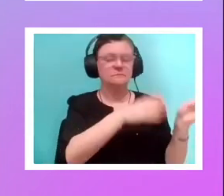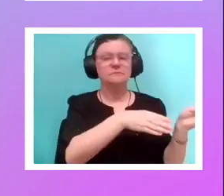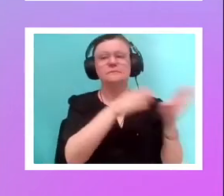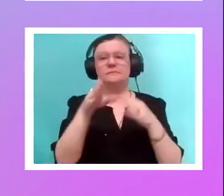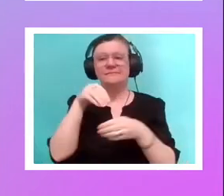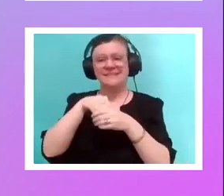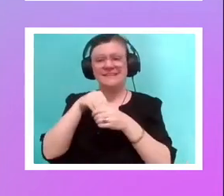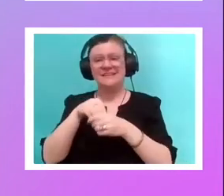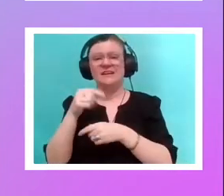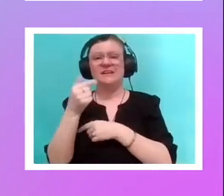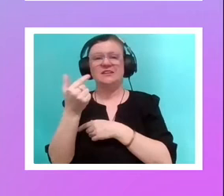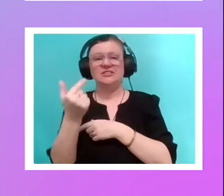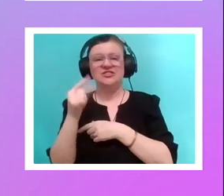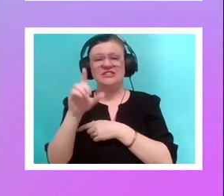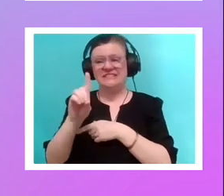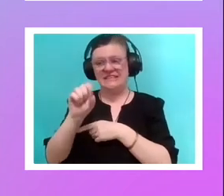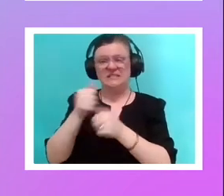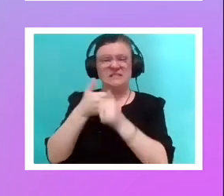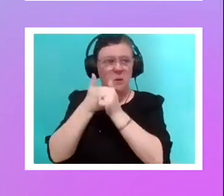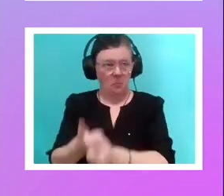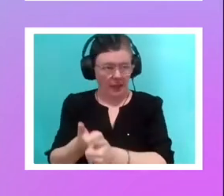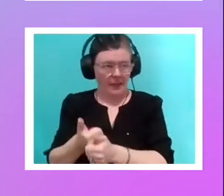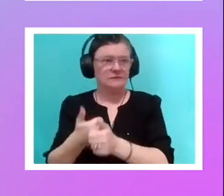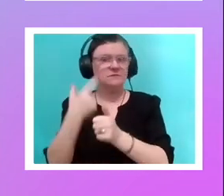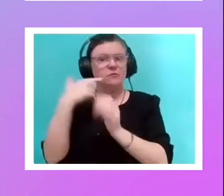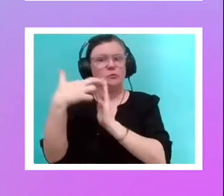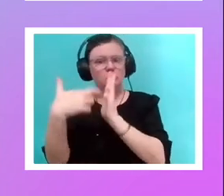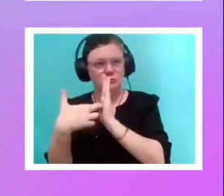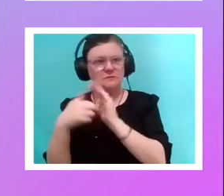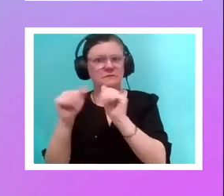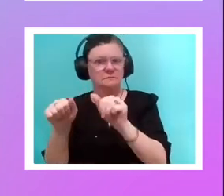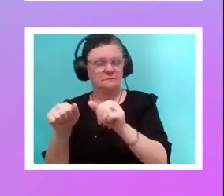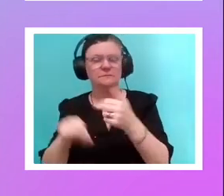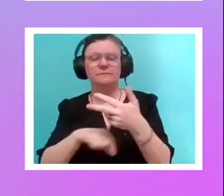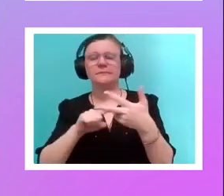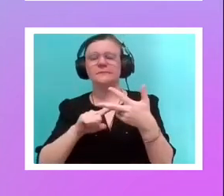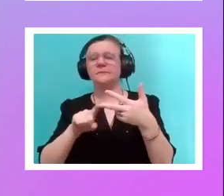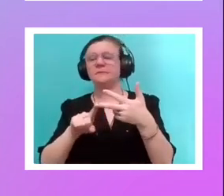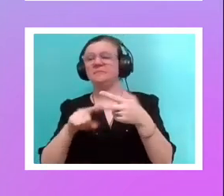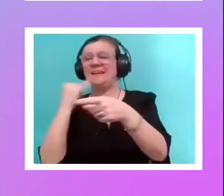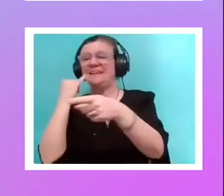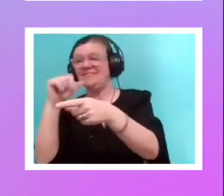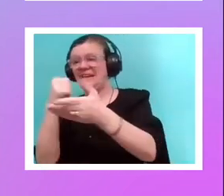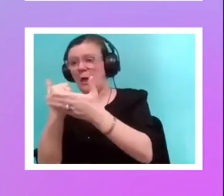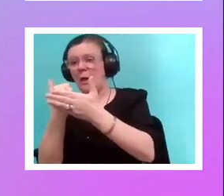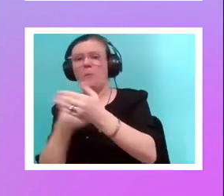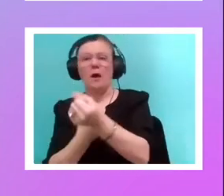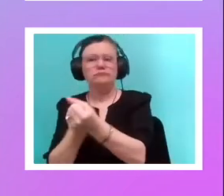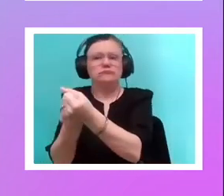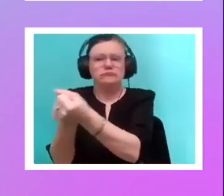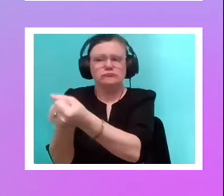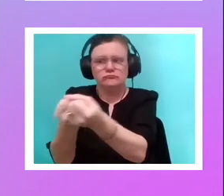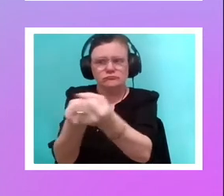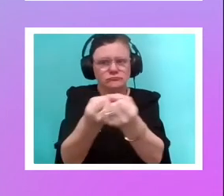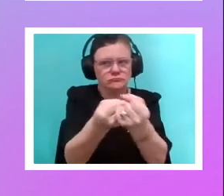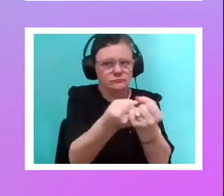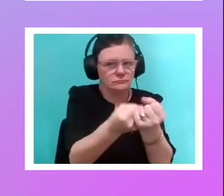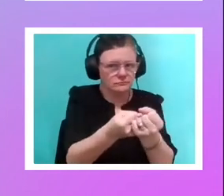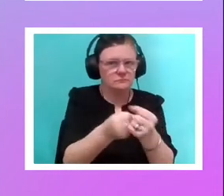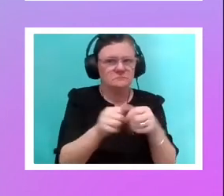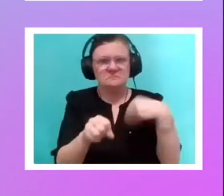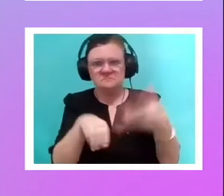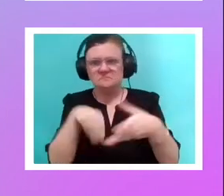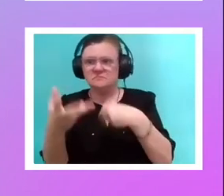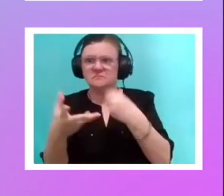internal GDS accessibility compliance and capability, and I provide support across central government and organisations